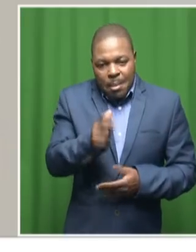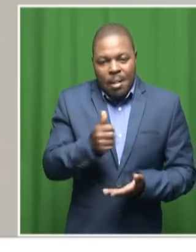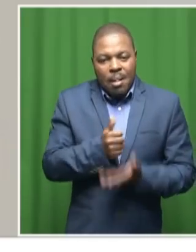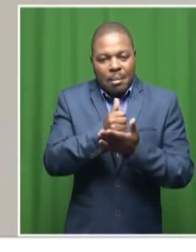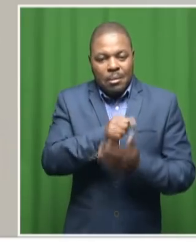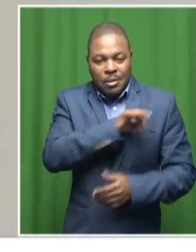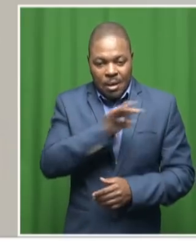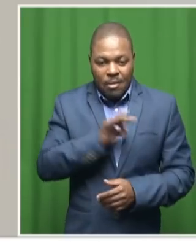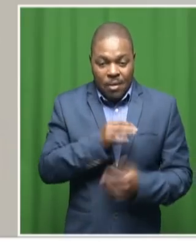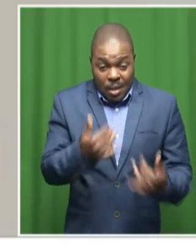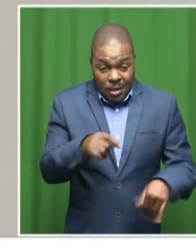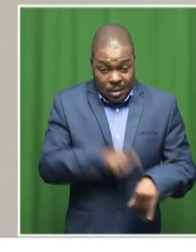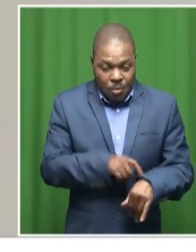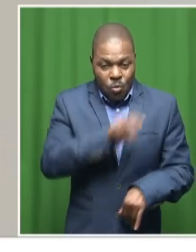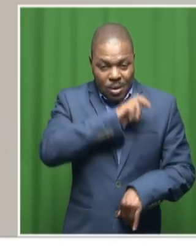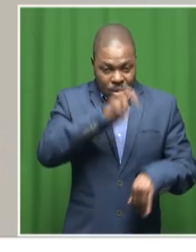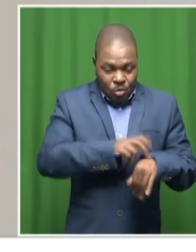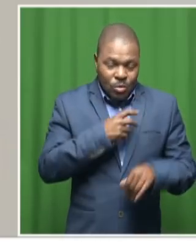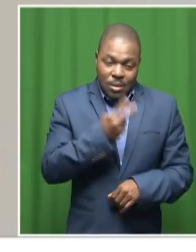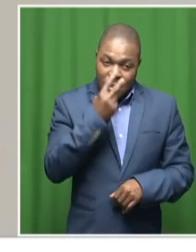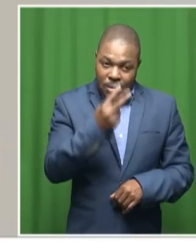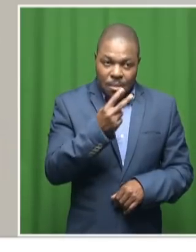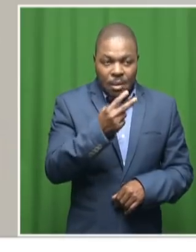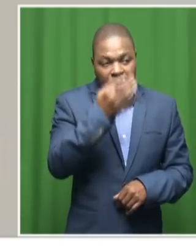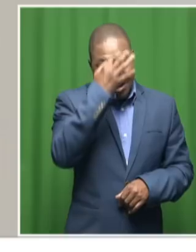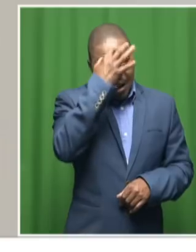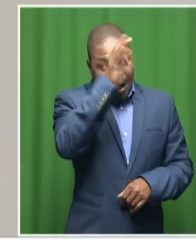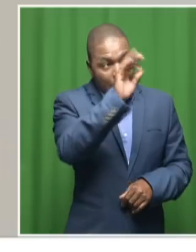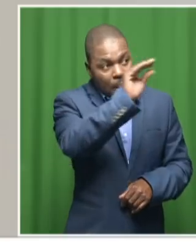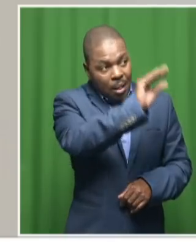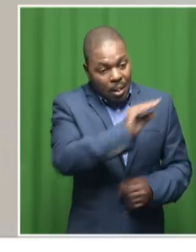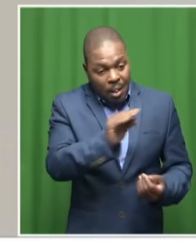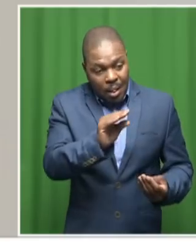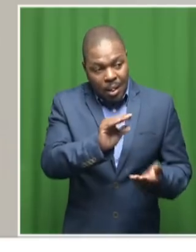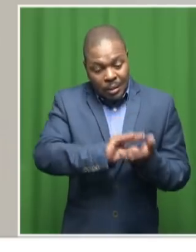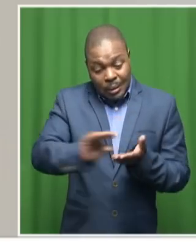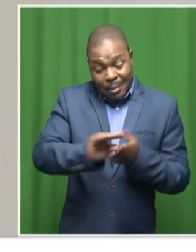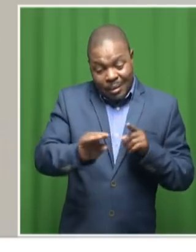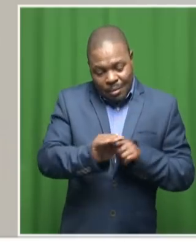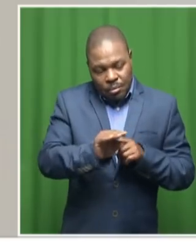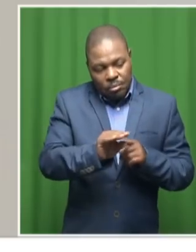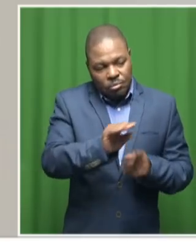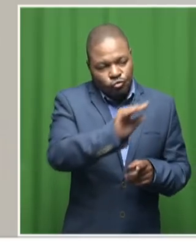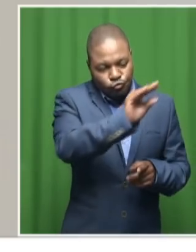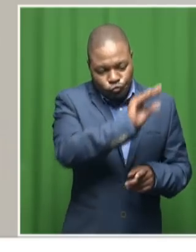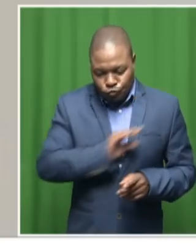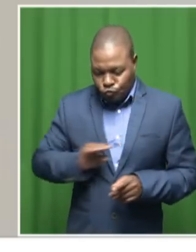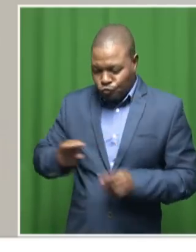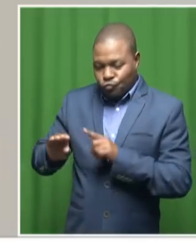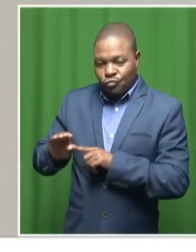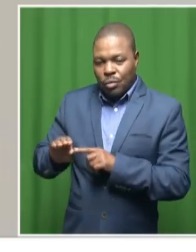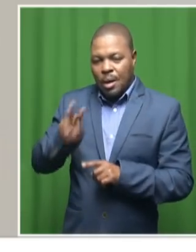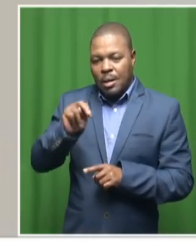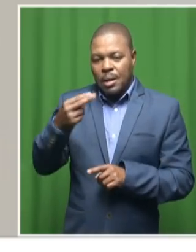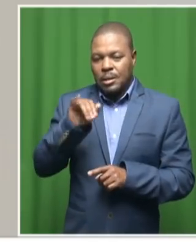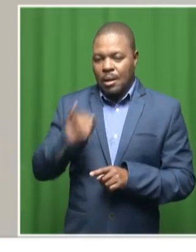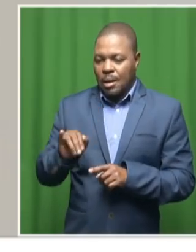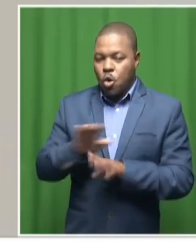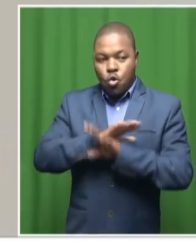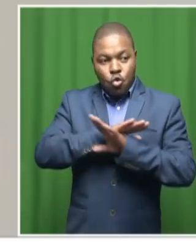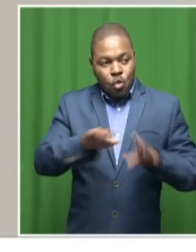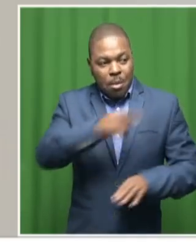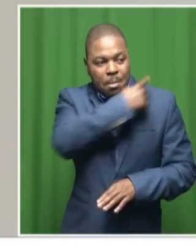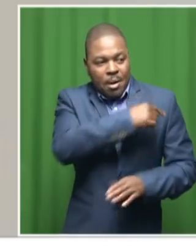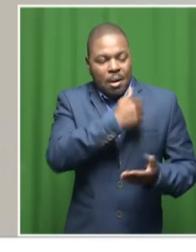time, one would want to see the state's contributions channeled into the fund rather than into medical